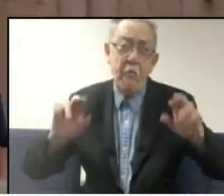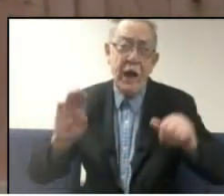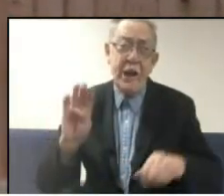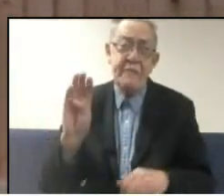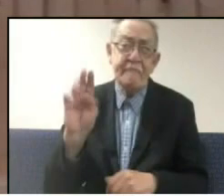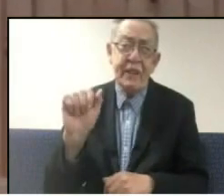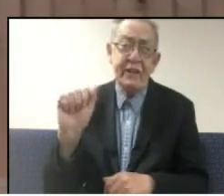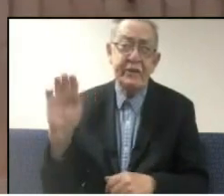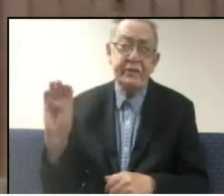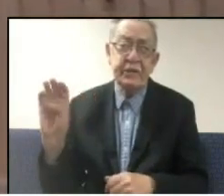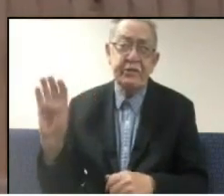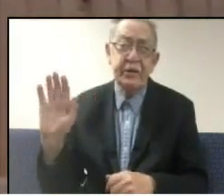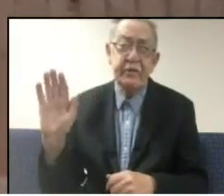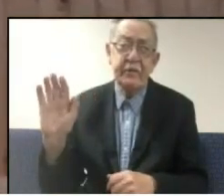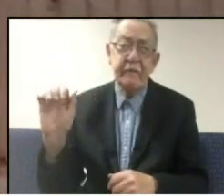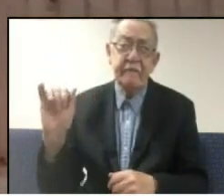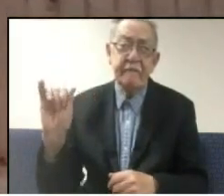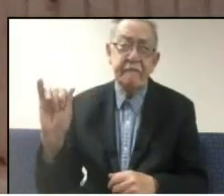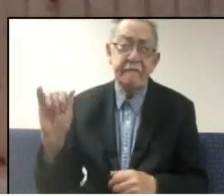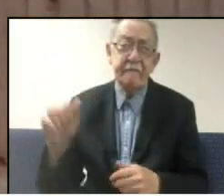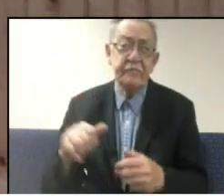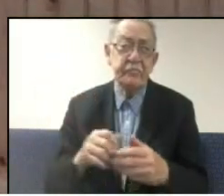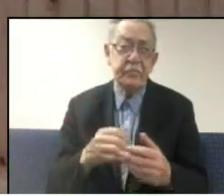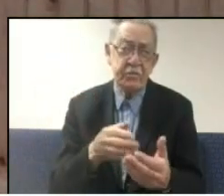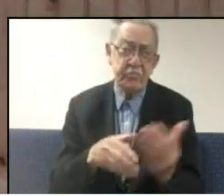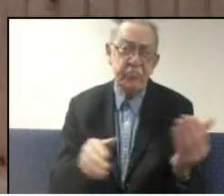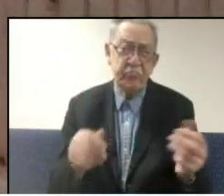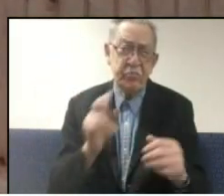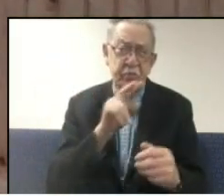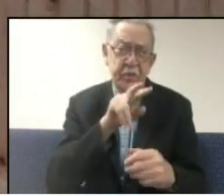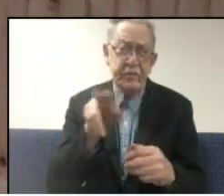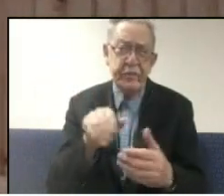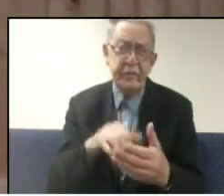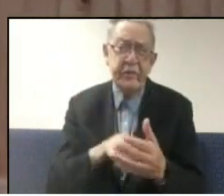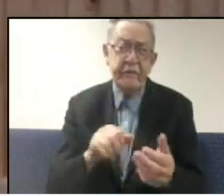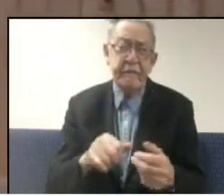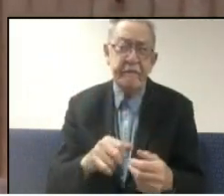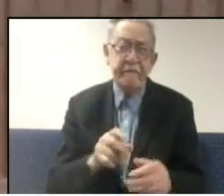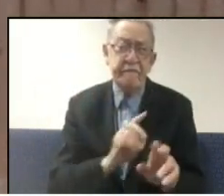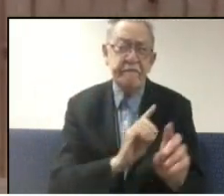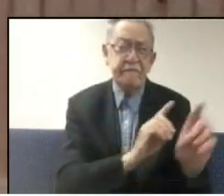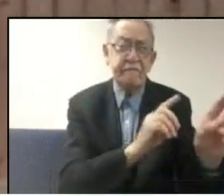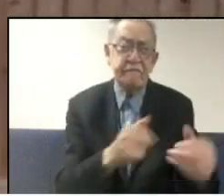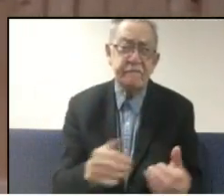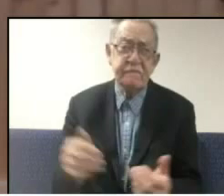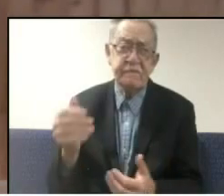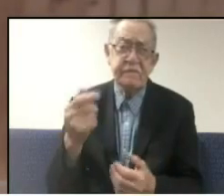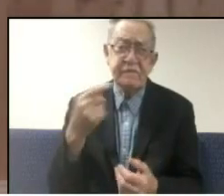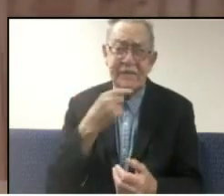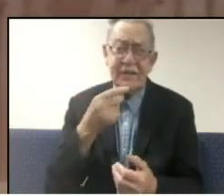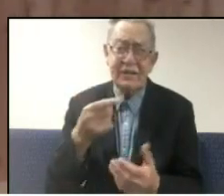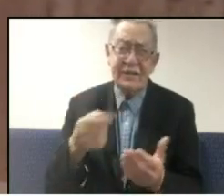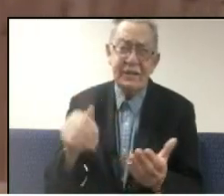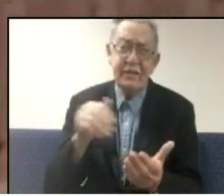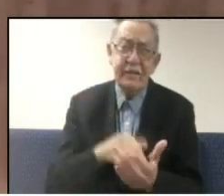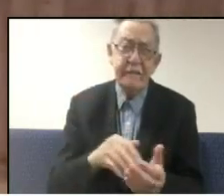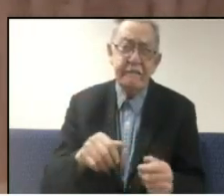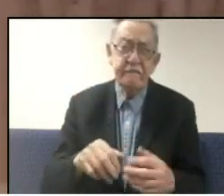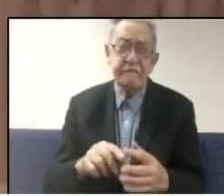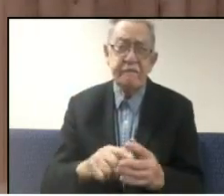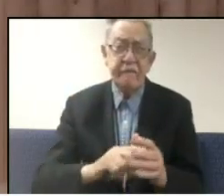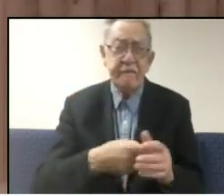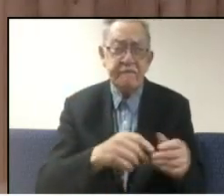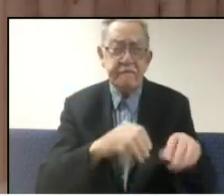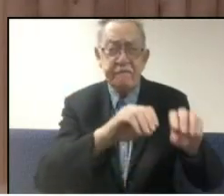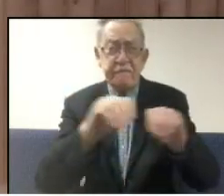certain way of looking at things, and then the disciples would repeat that, and pretty soon they'd start a movement based